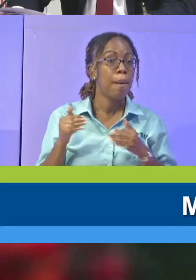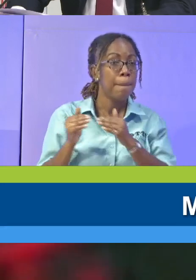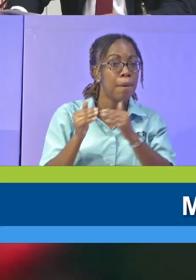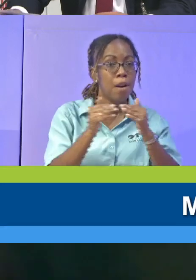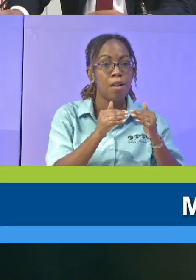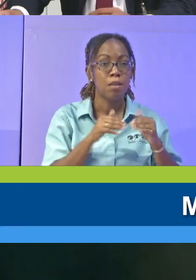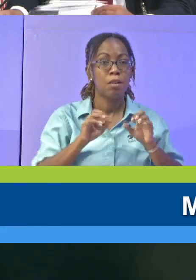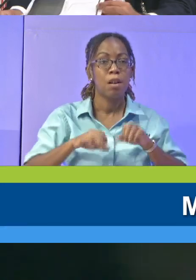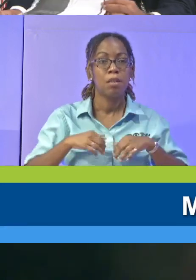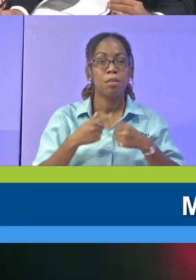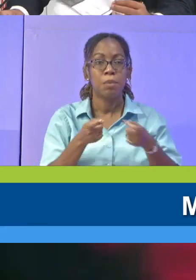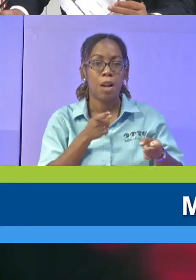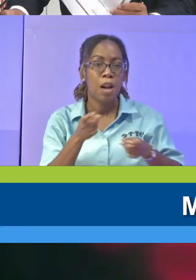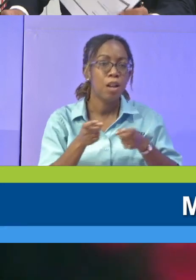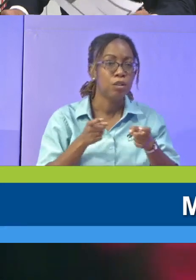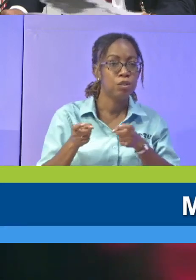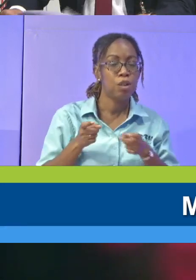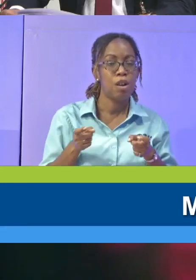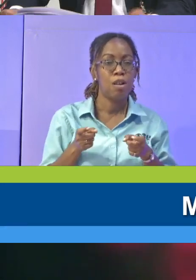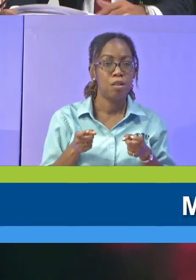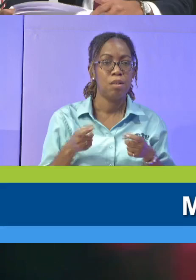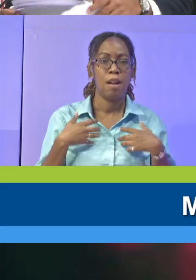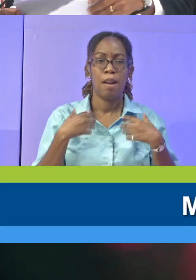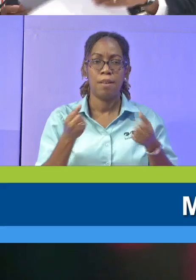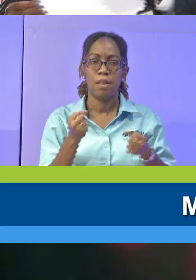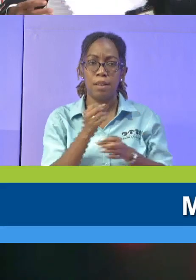number of cases that occur. Next slide.